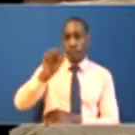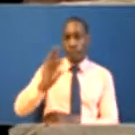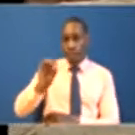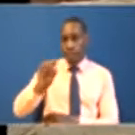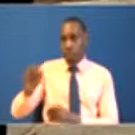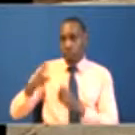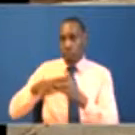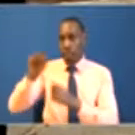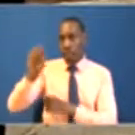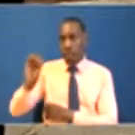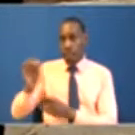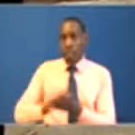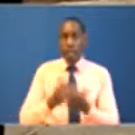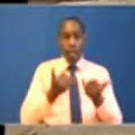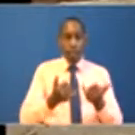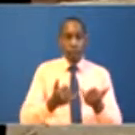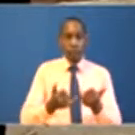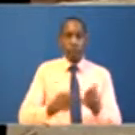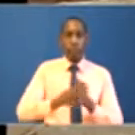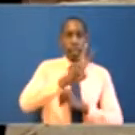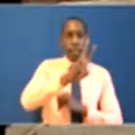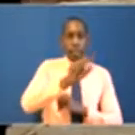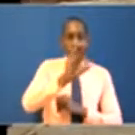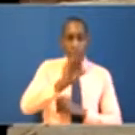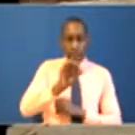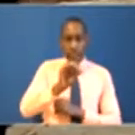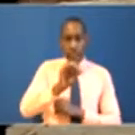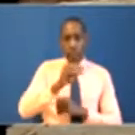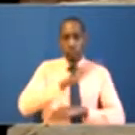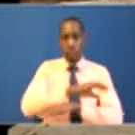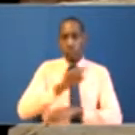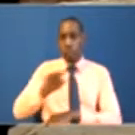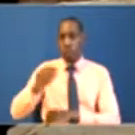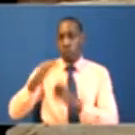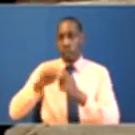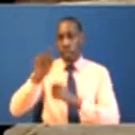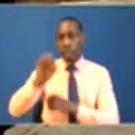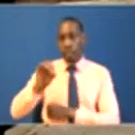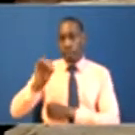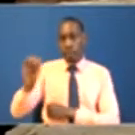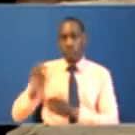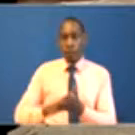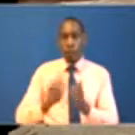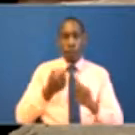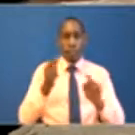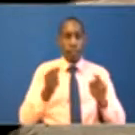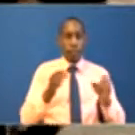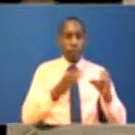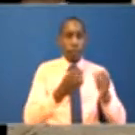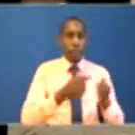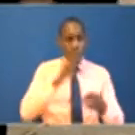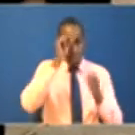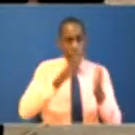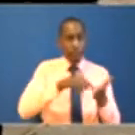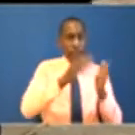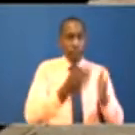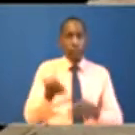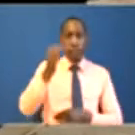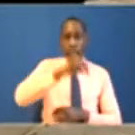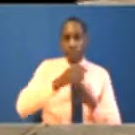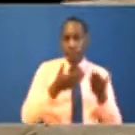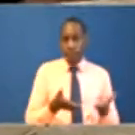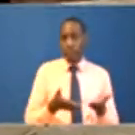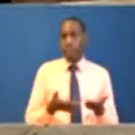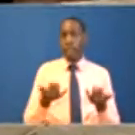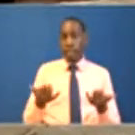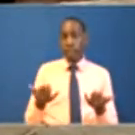p.m and then 7 30 p.m to 9 00 p.m uh the first year of the governor candidates uh will be uh here and